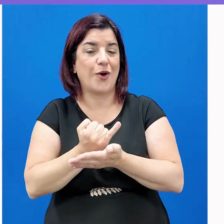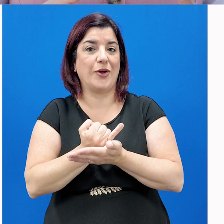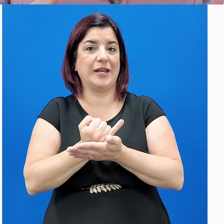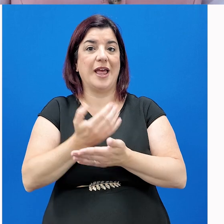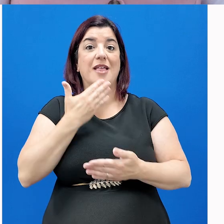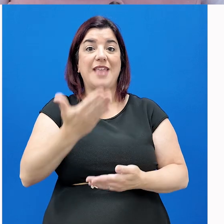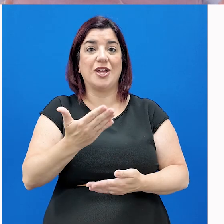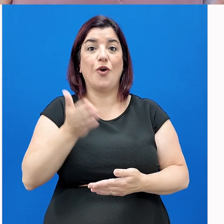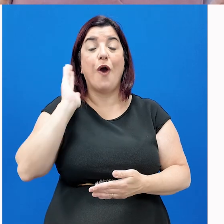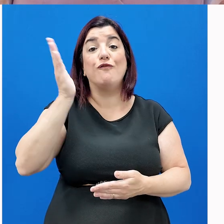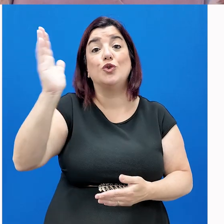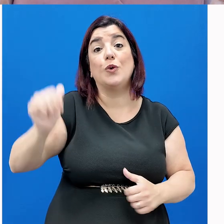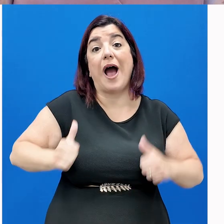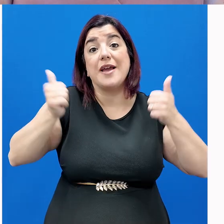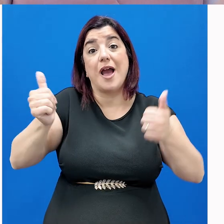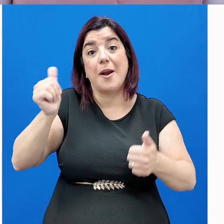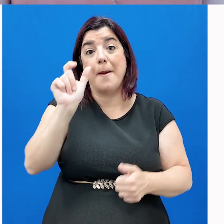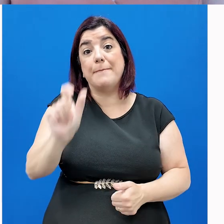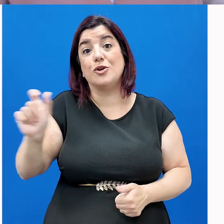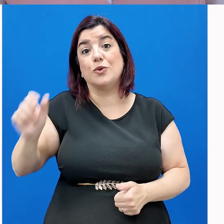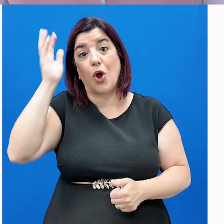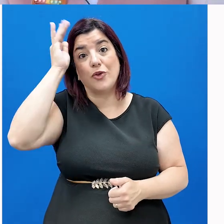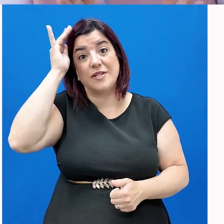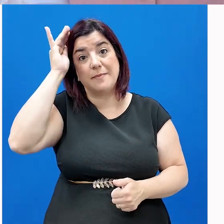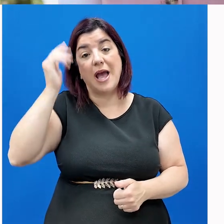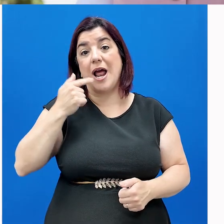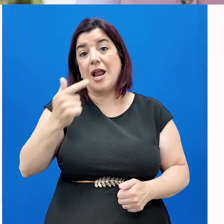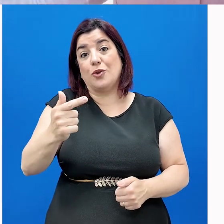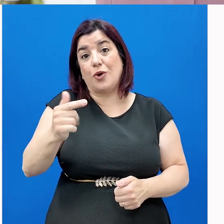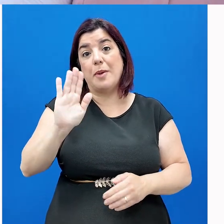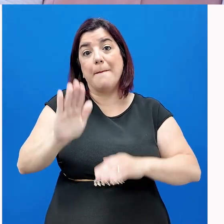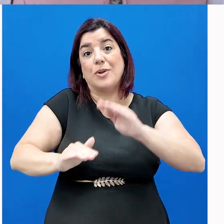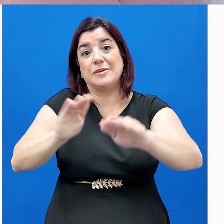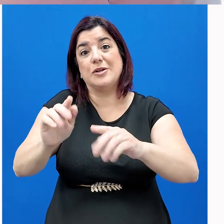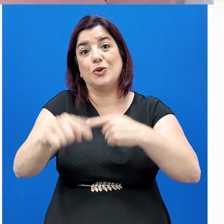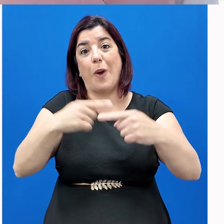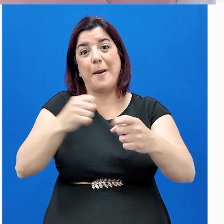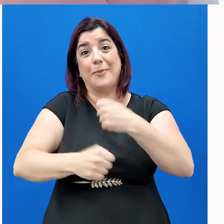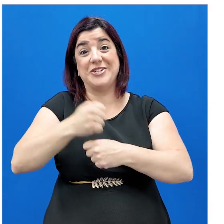people, and we look forward to keeping you updated with the progress on Activate!